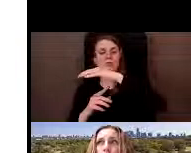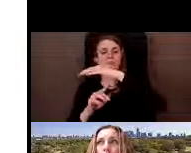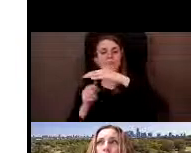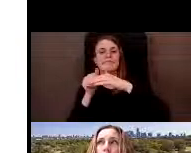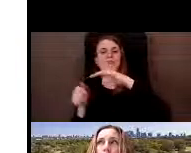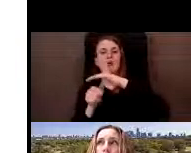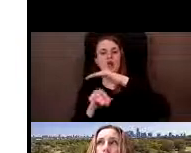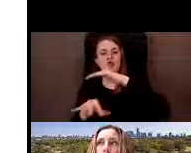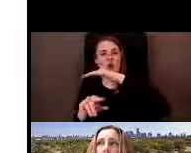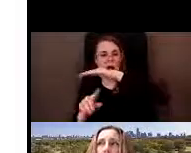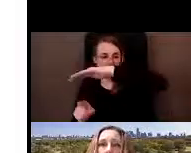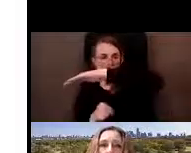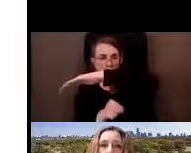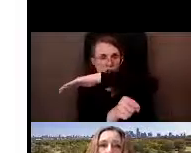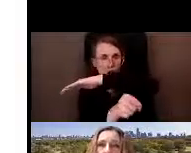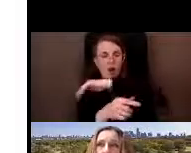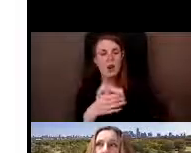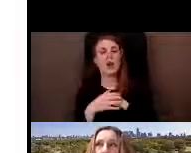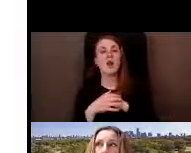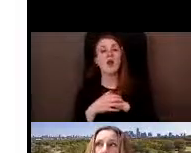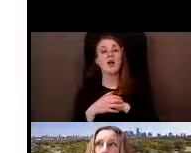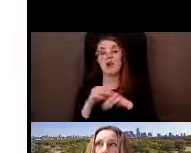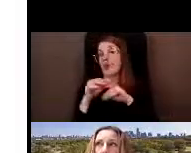have removal of cars from Andrew Zilker Road.